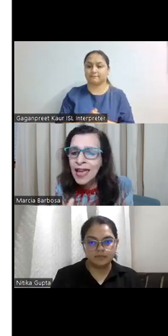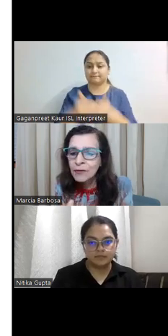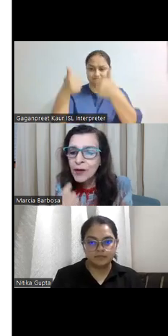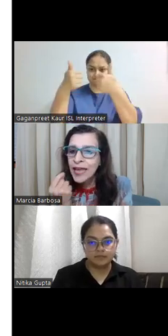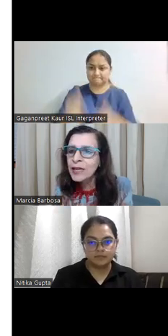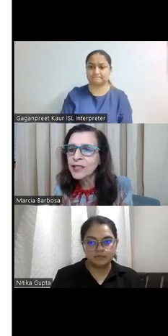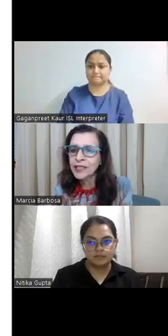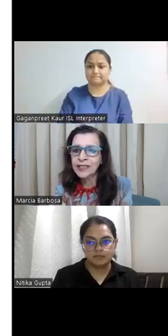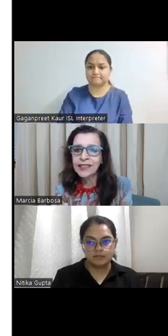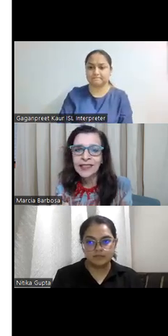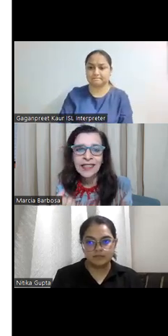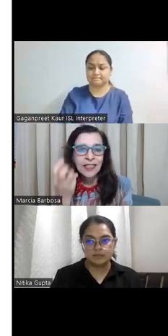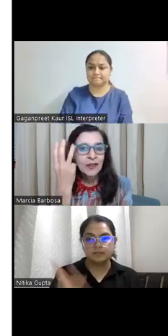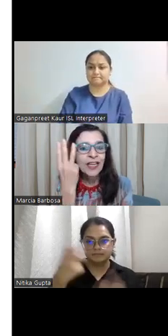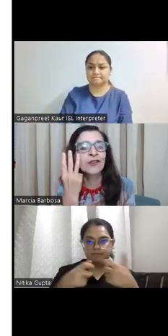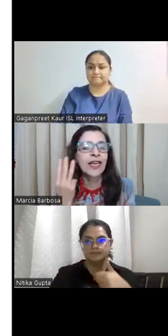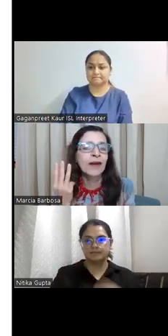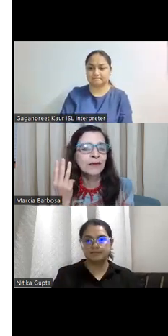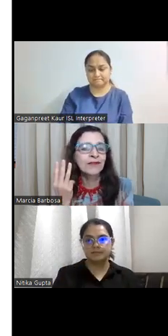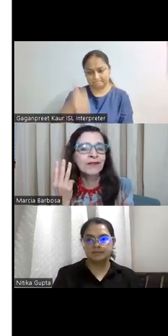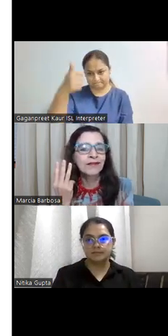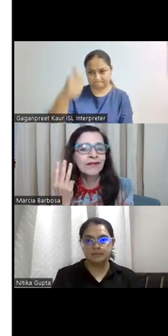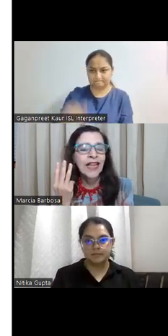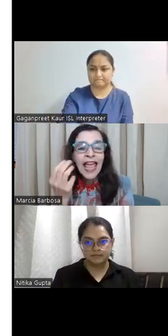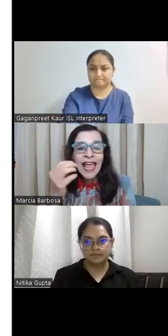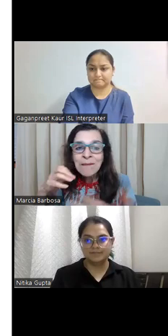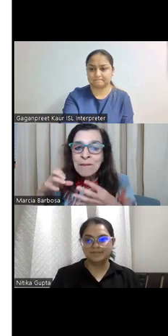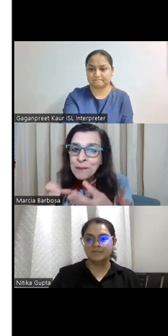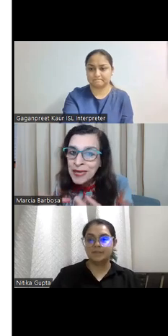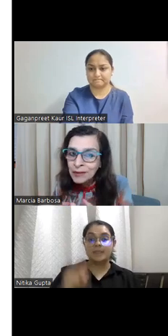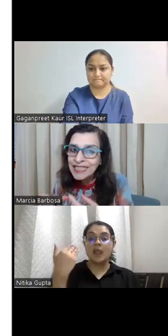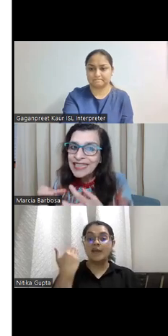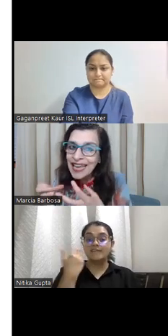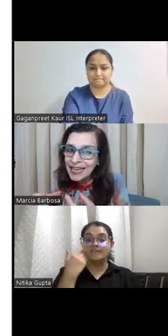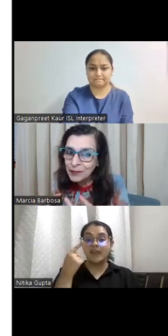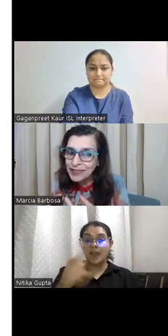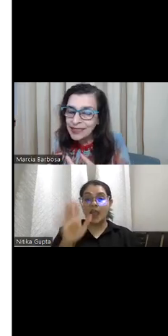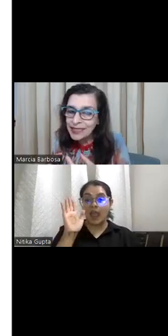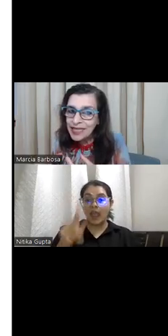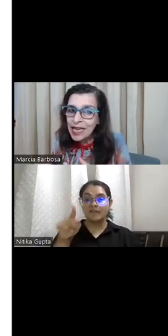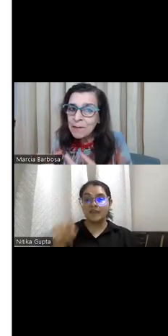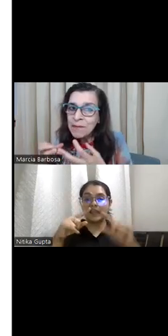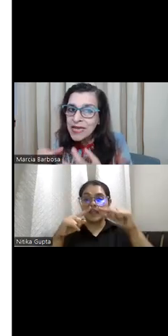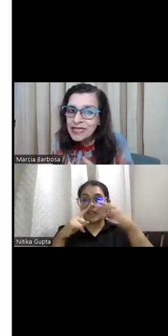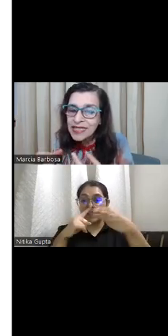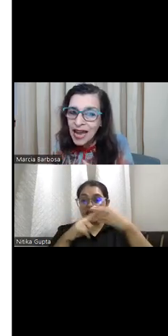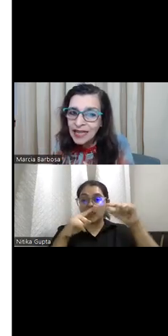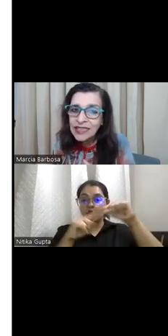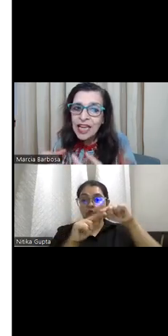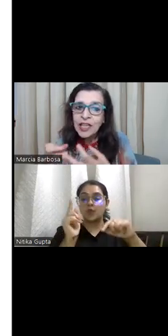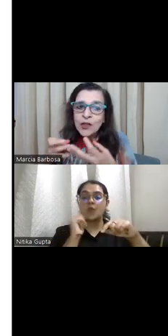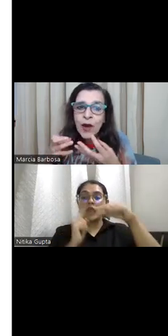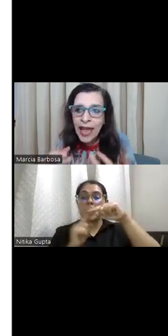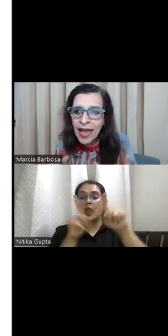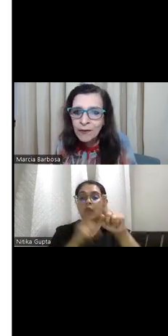you have equity, you get three apples. And building equity means